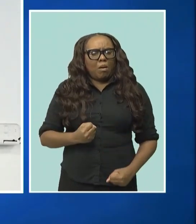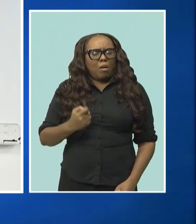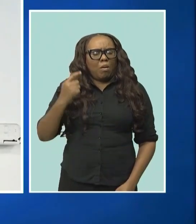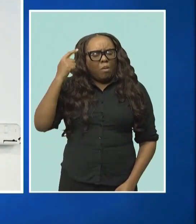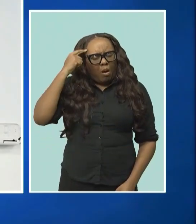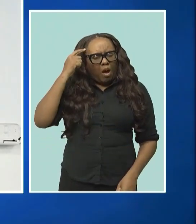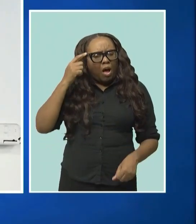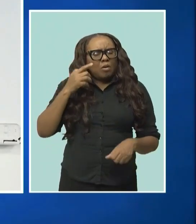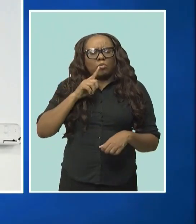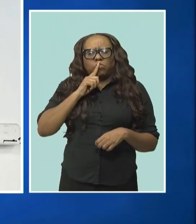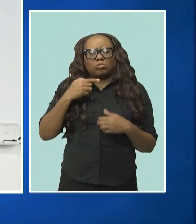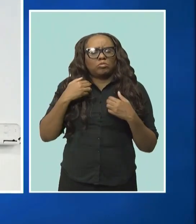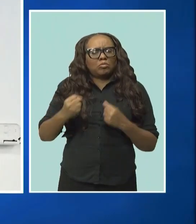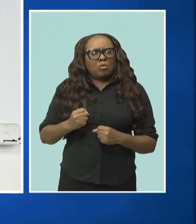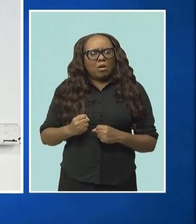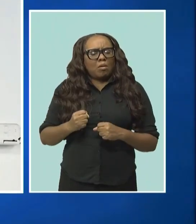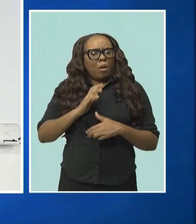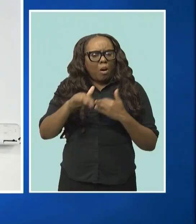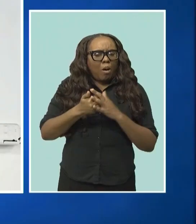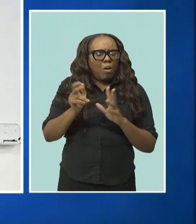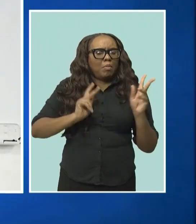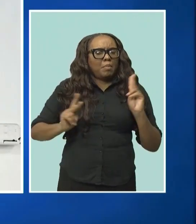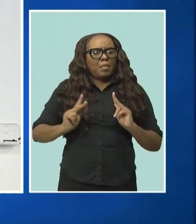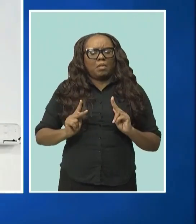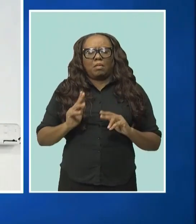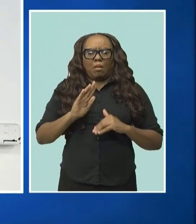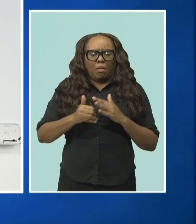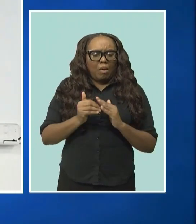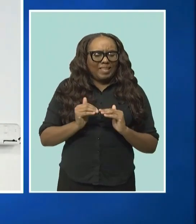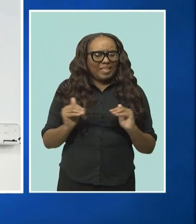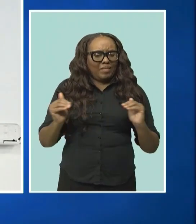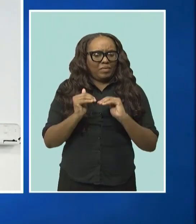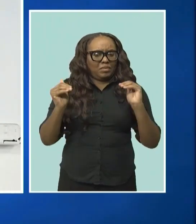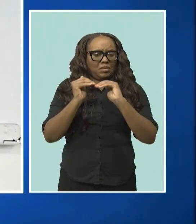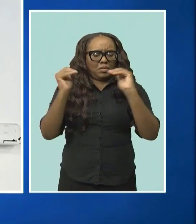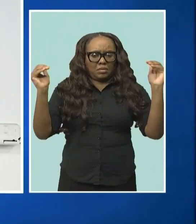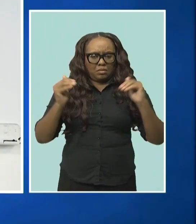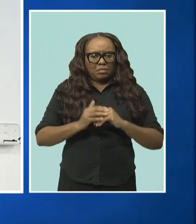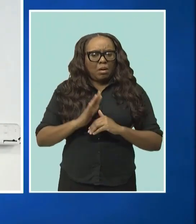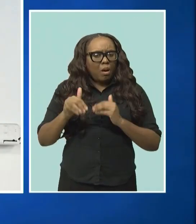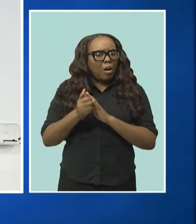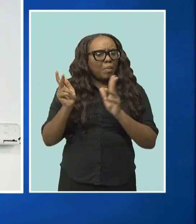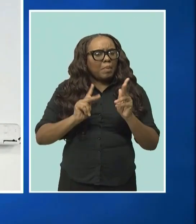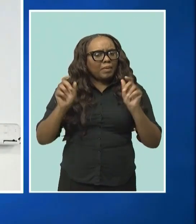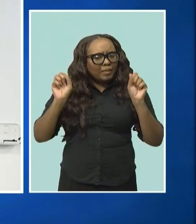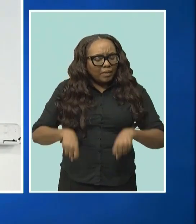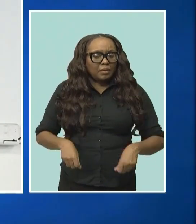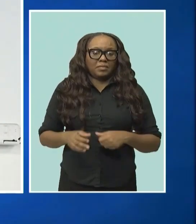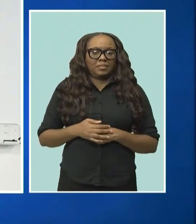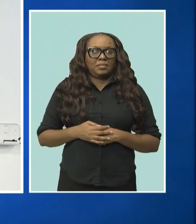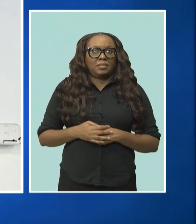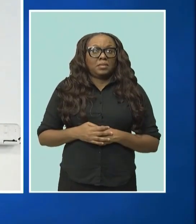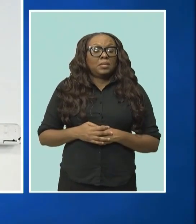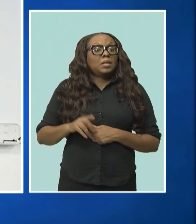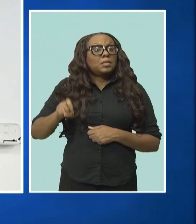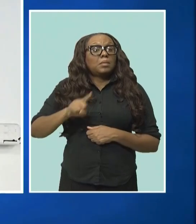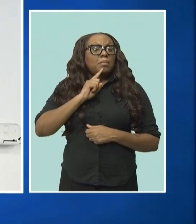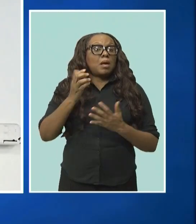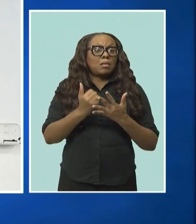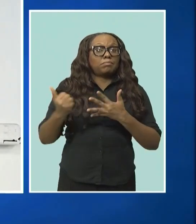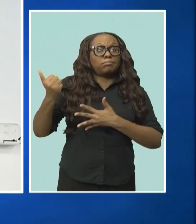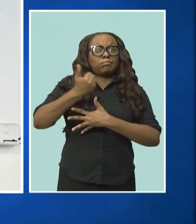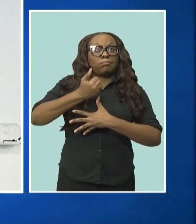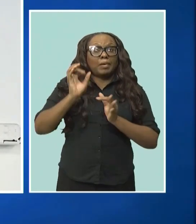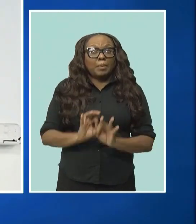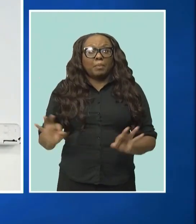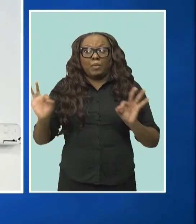all people at all levels. As a small island developing state, it should be a priority for us to create